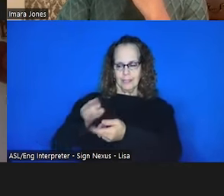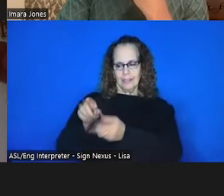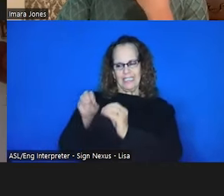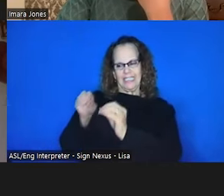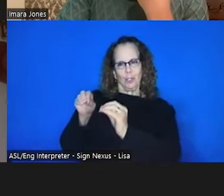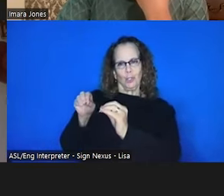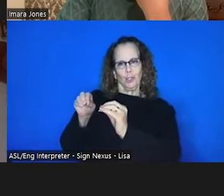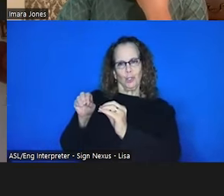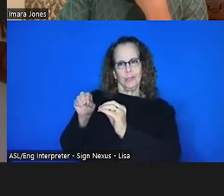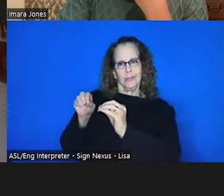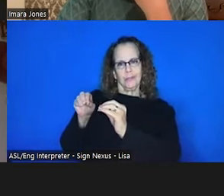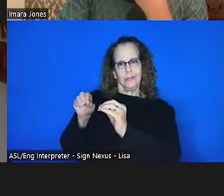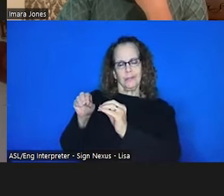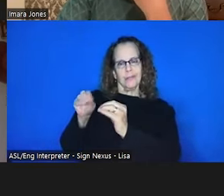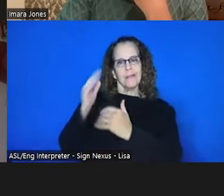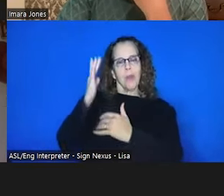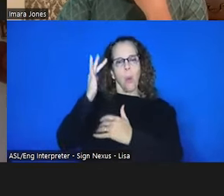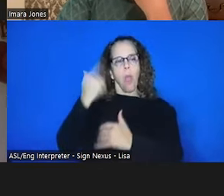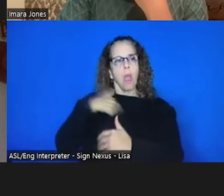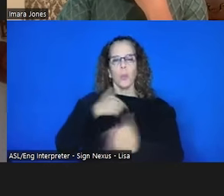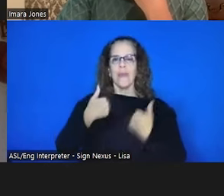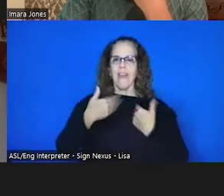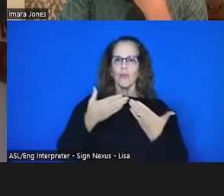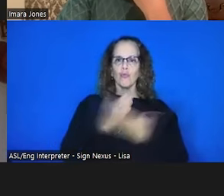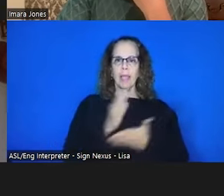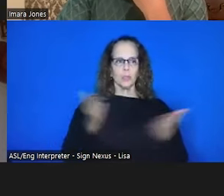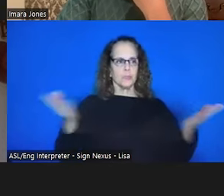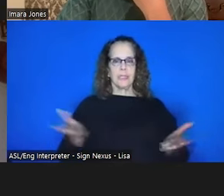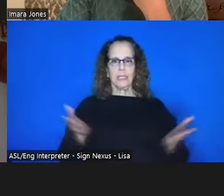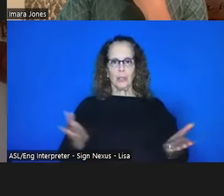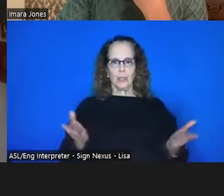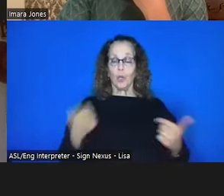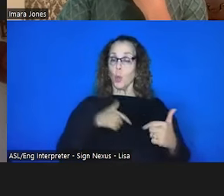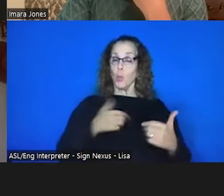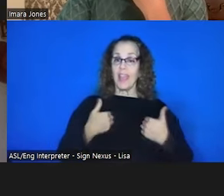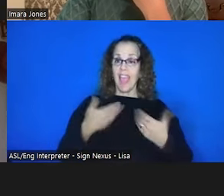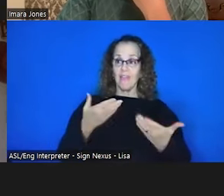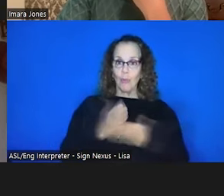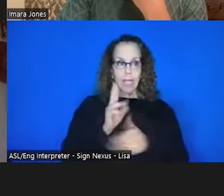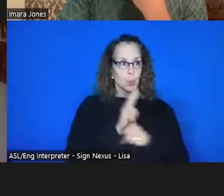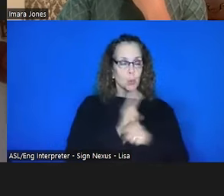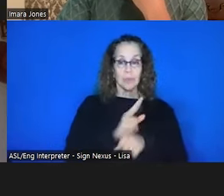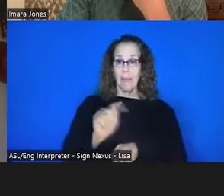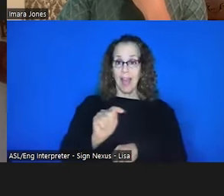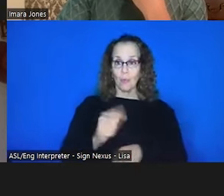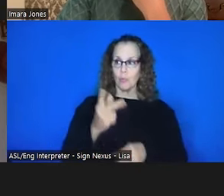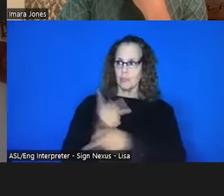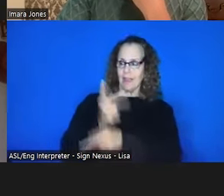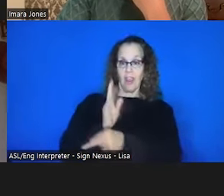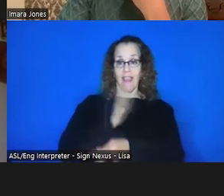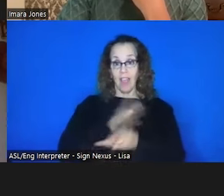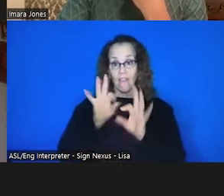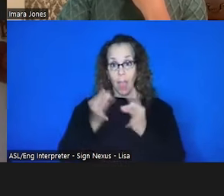we have a right to exist, why we have a right to take care of our family, use the bathroom. Like, those things are really important